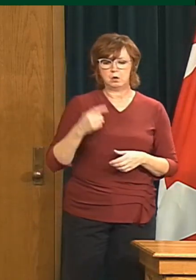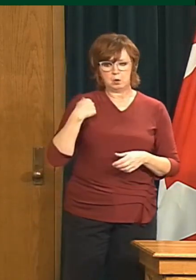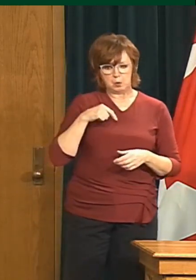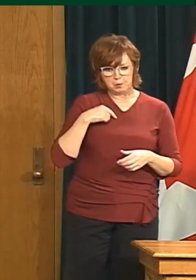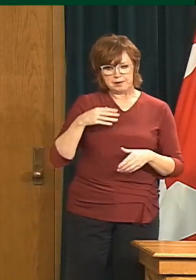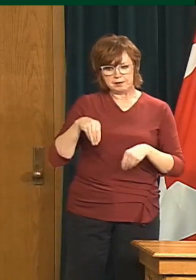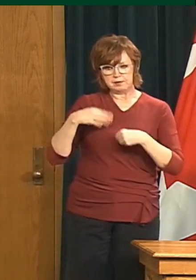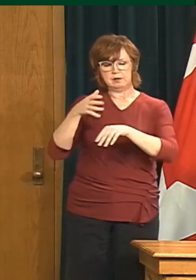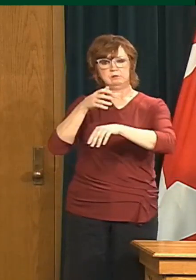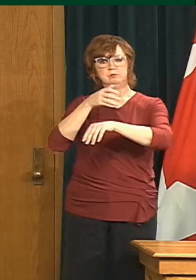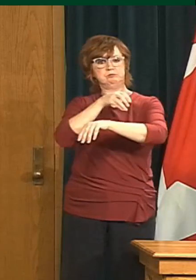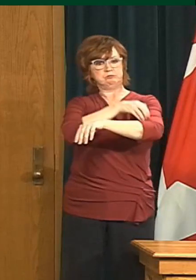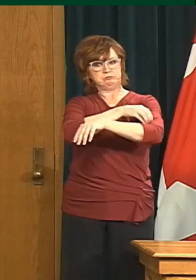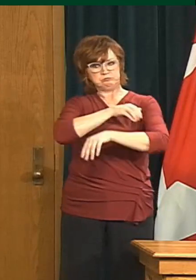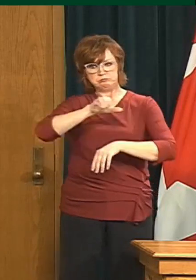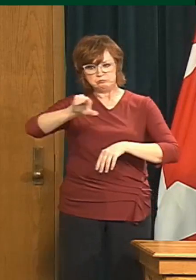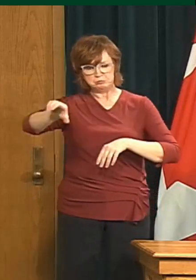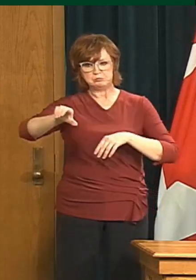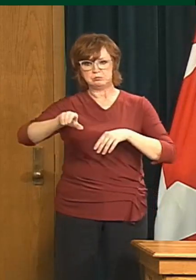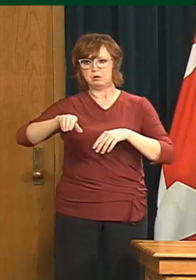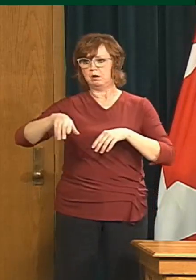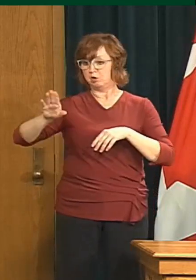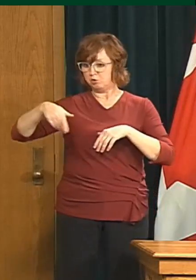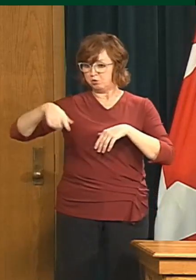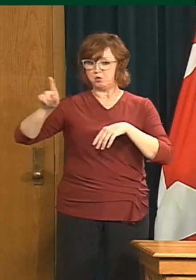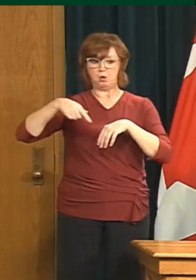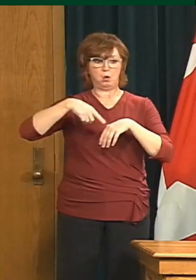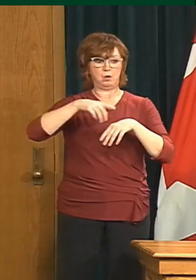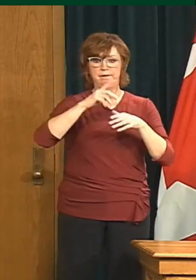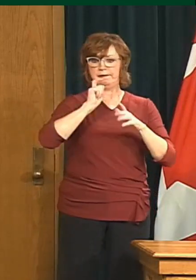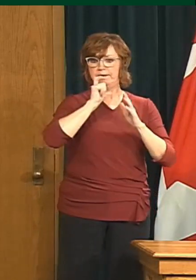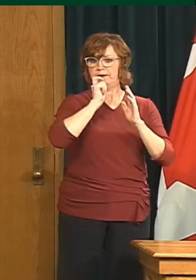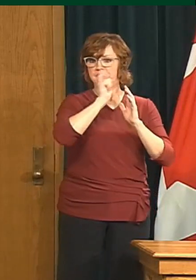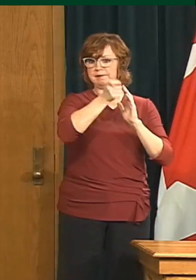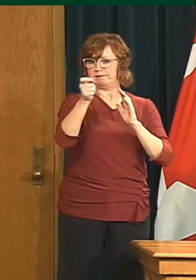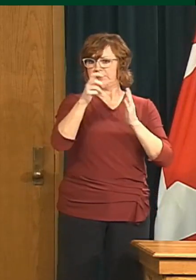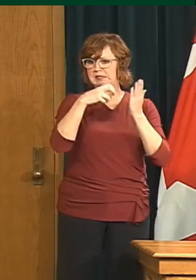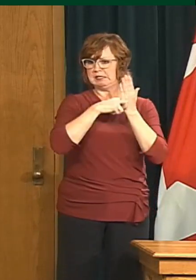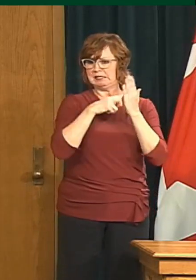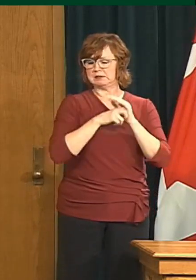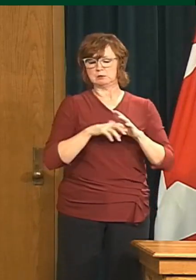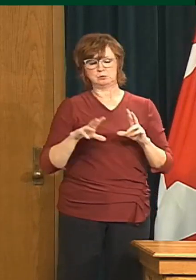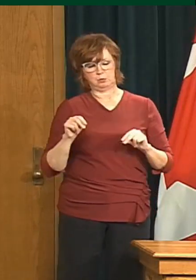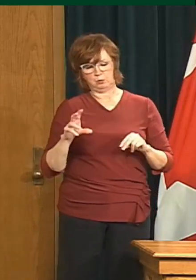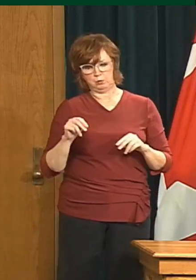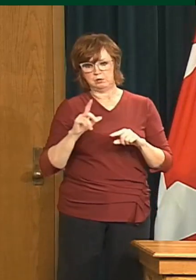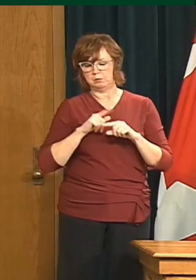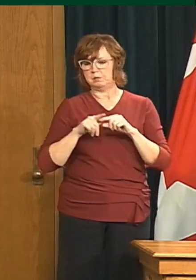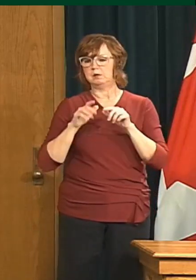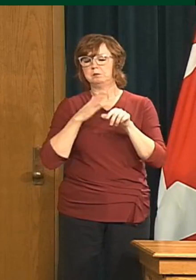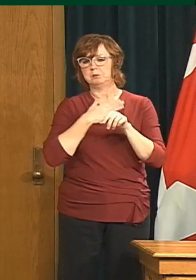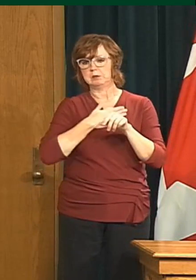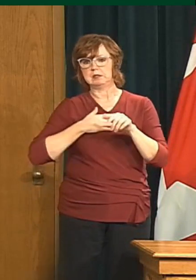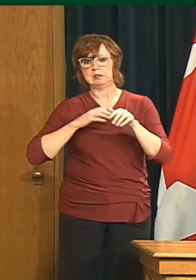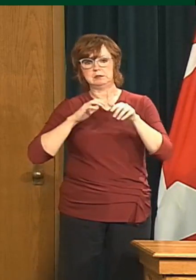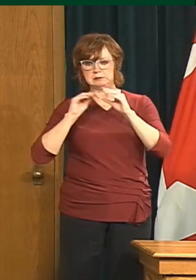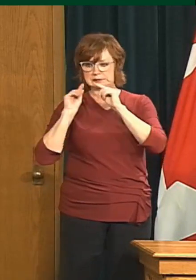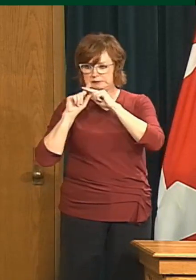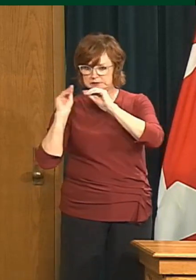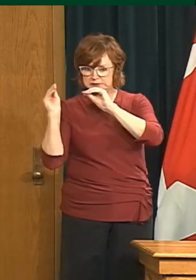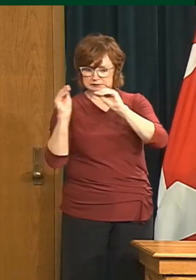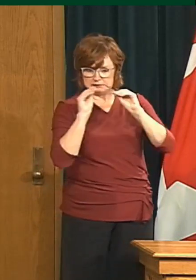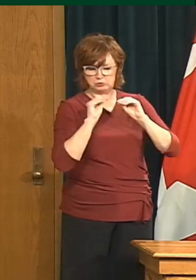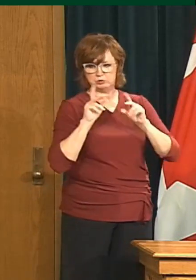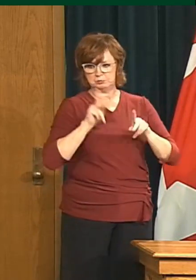to work with the leadership in the community, in particular some northern communities, to ensure that people are being educated on